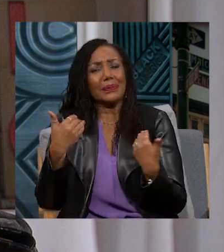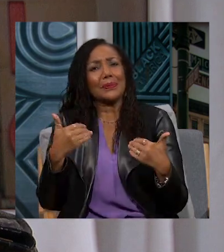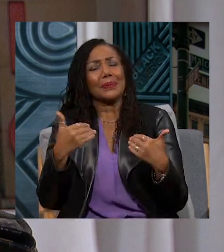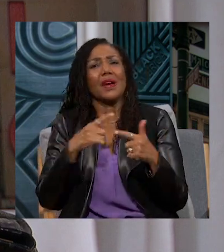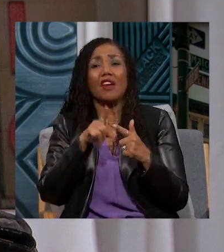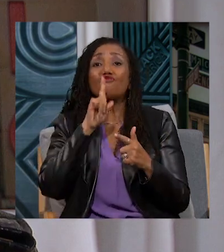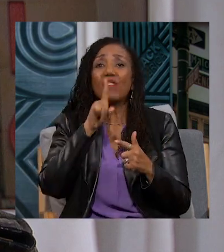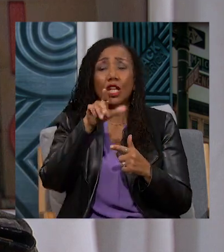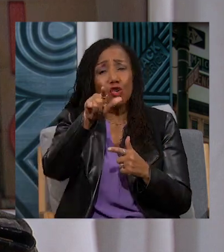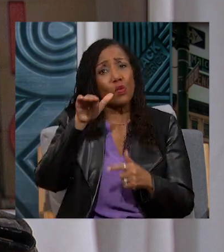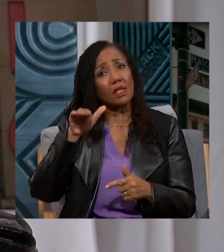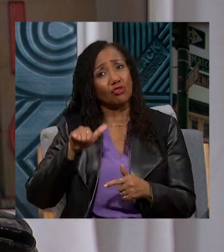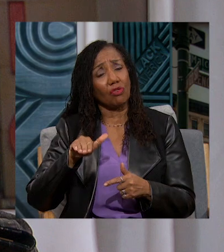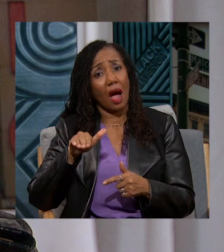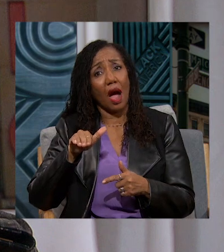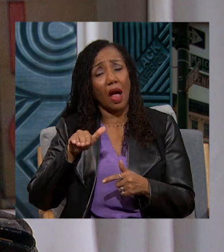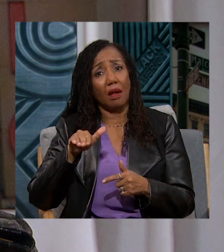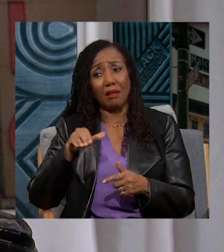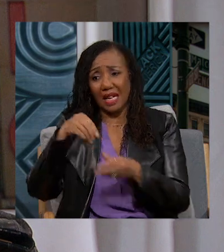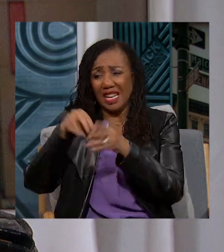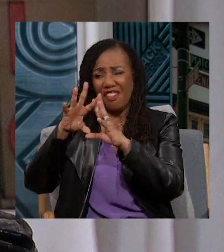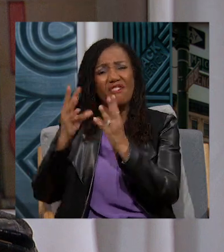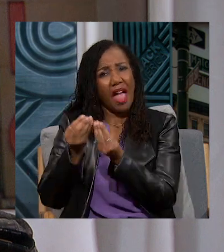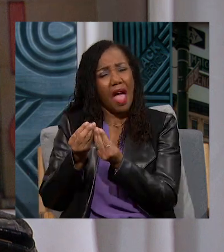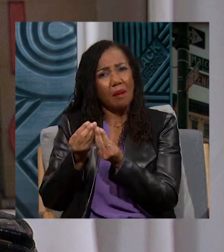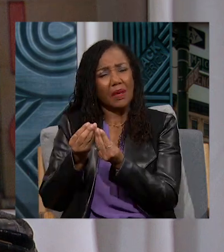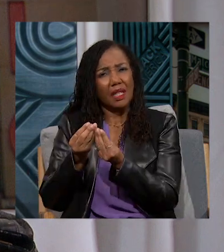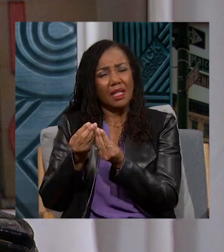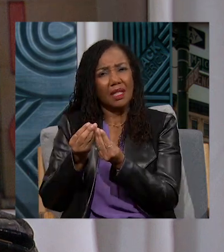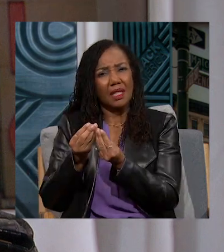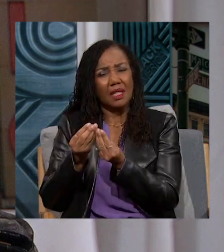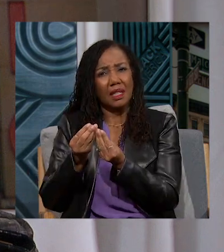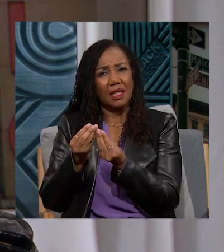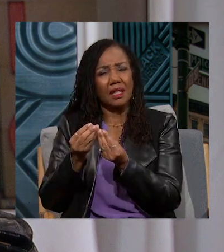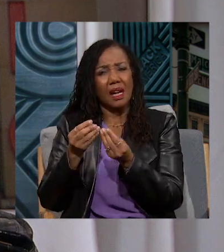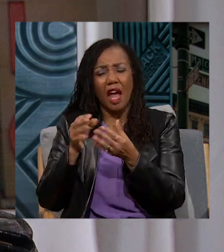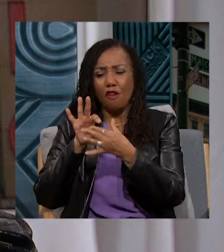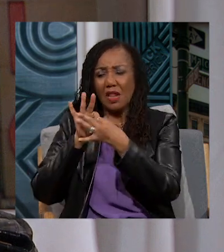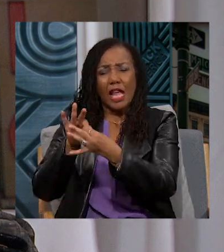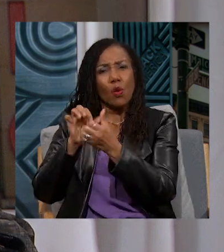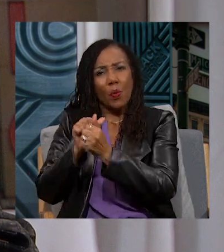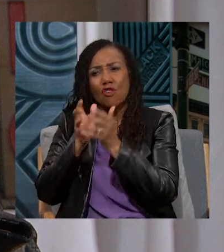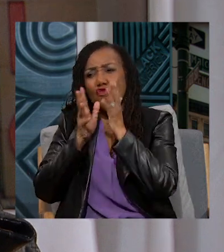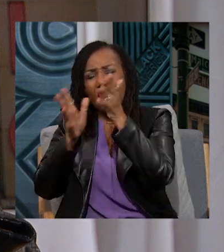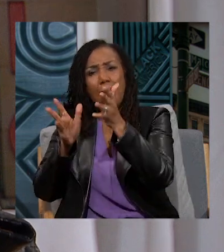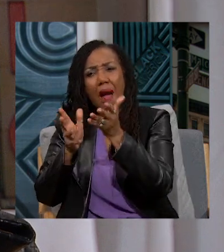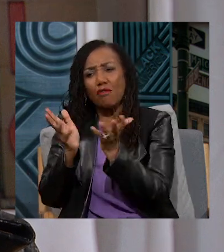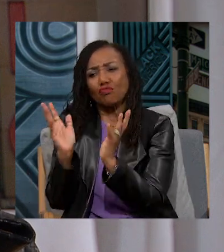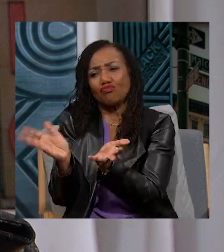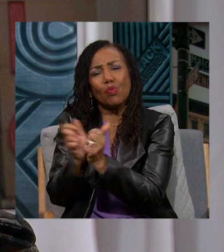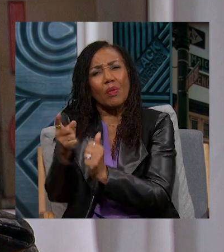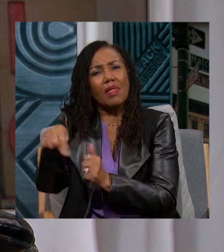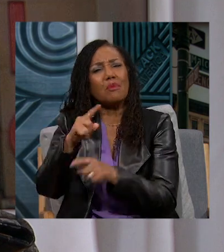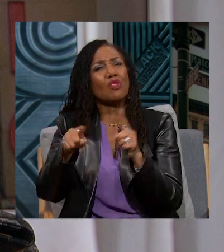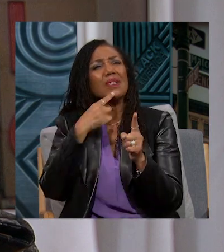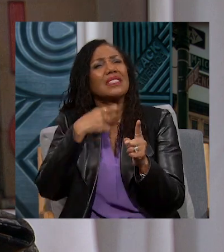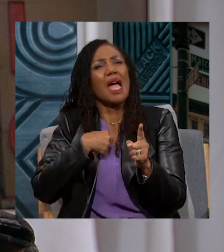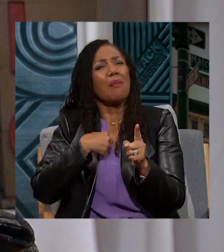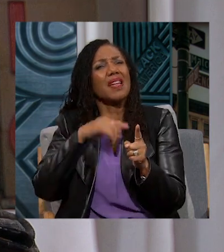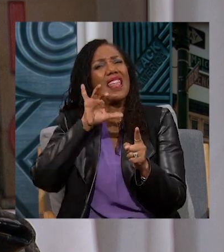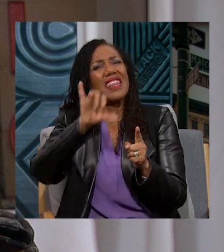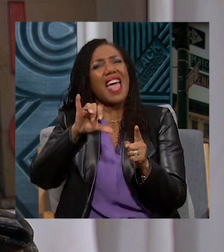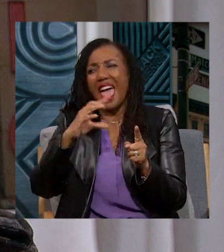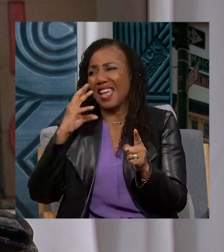You were a child in this family, talking with and relating to your grandparents, and tell us what that